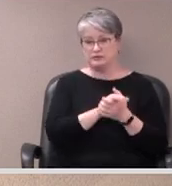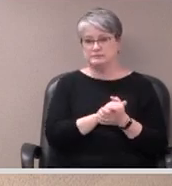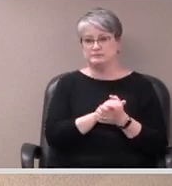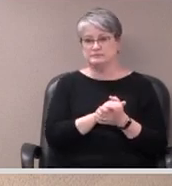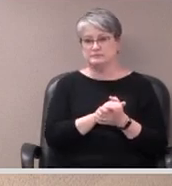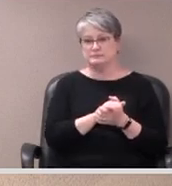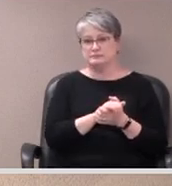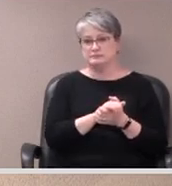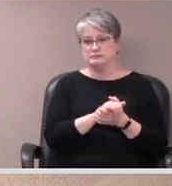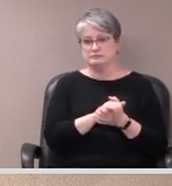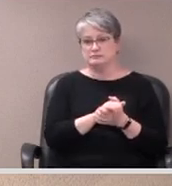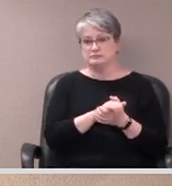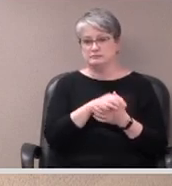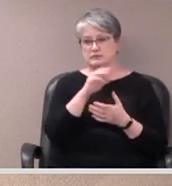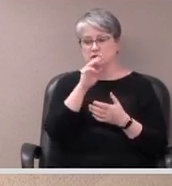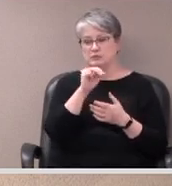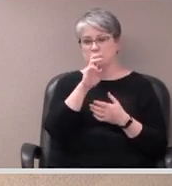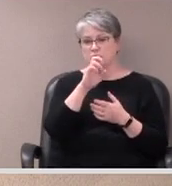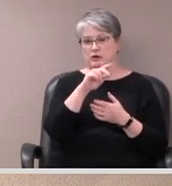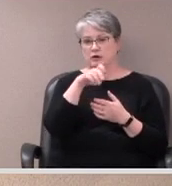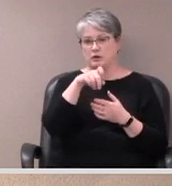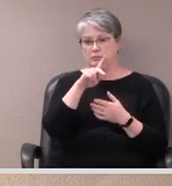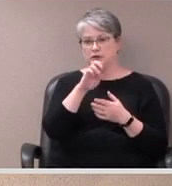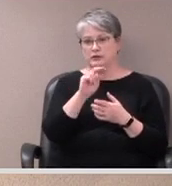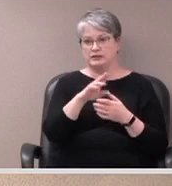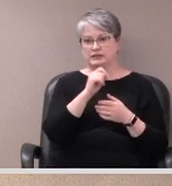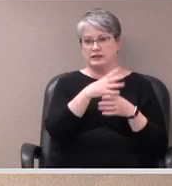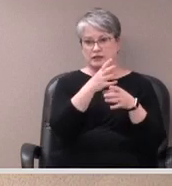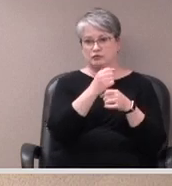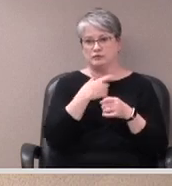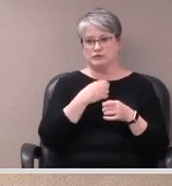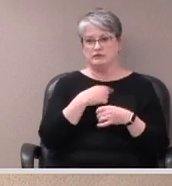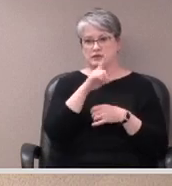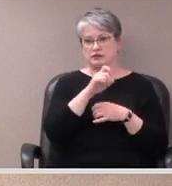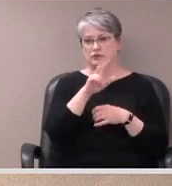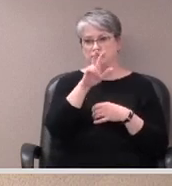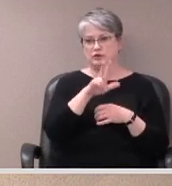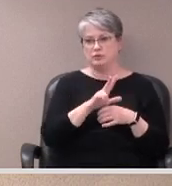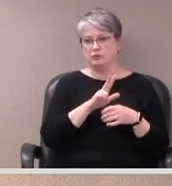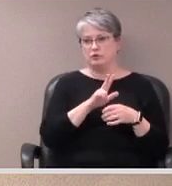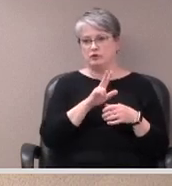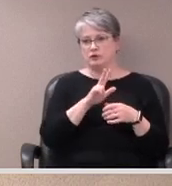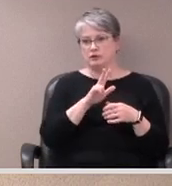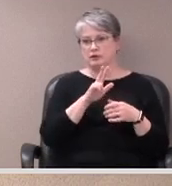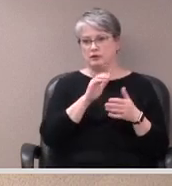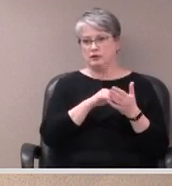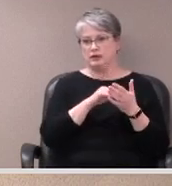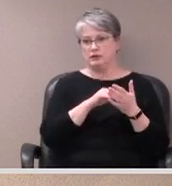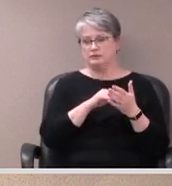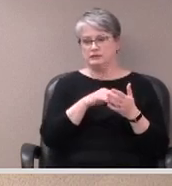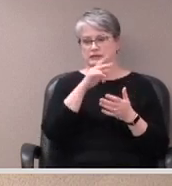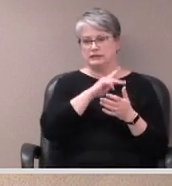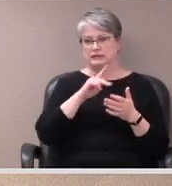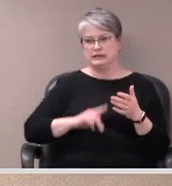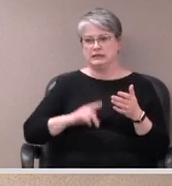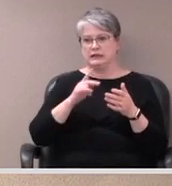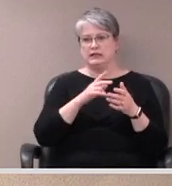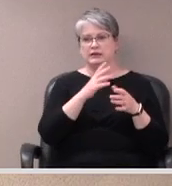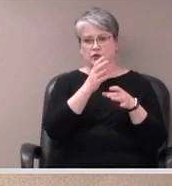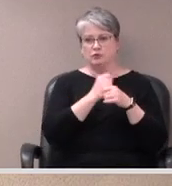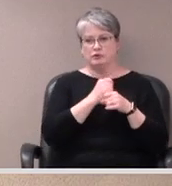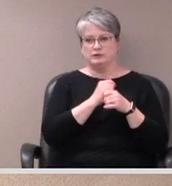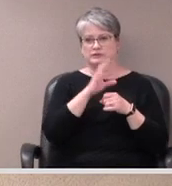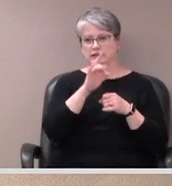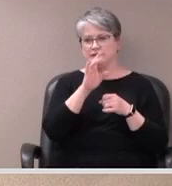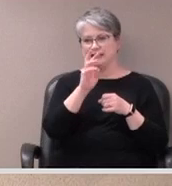$117,000. Maupin received $131,000. And King received